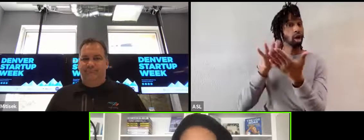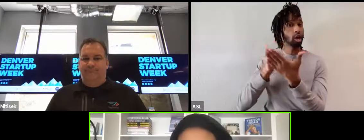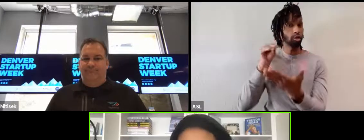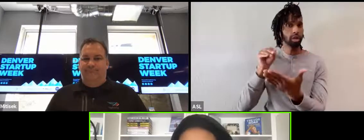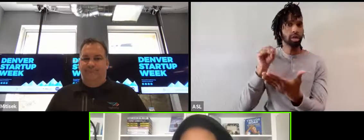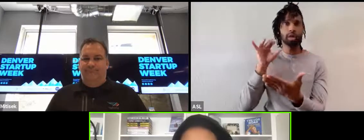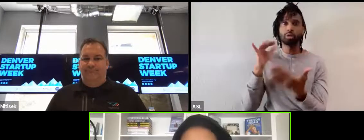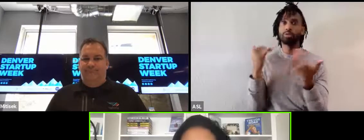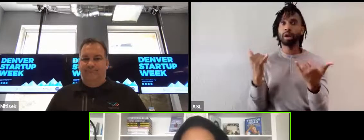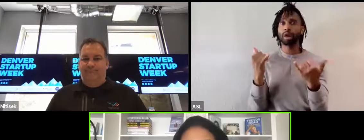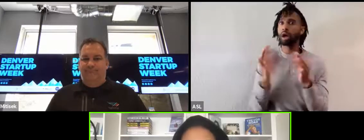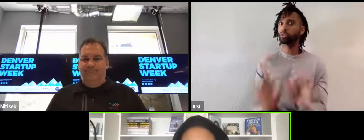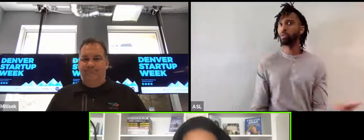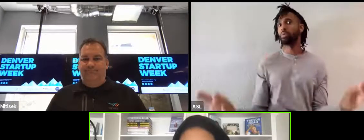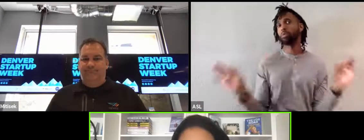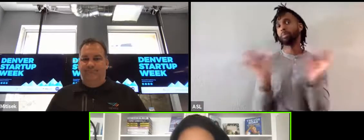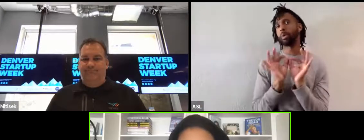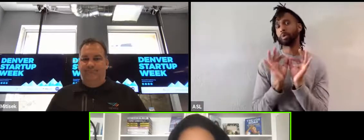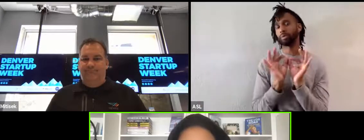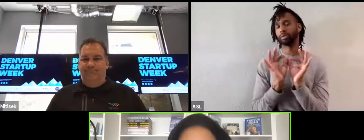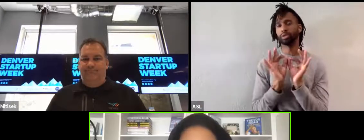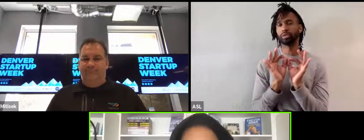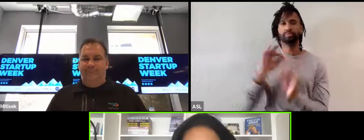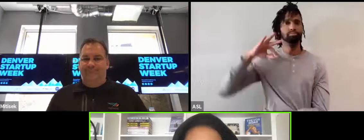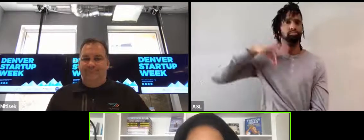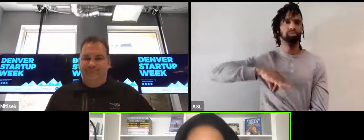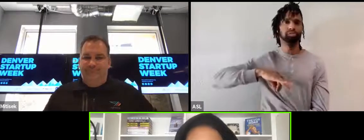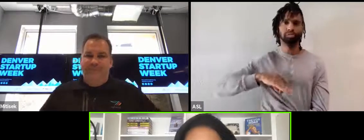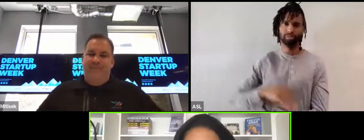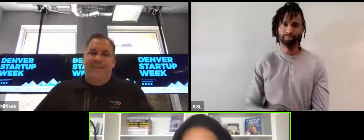key right now. It's just so clutch right now.